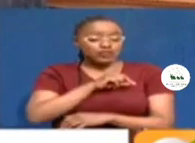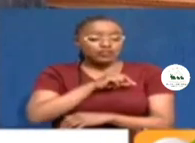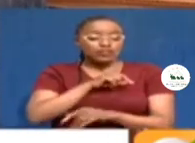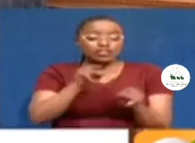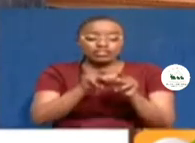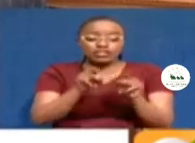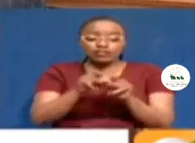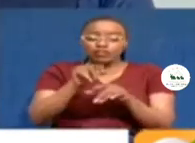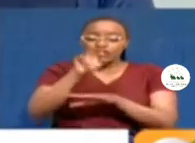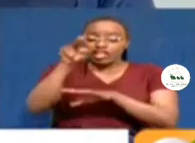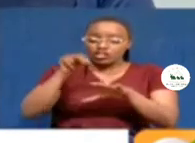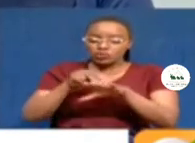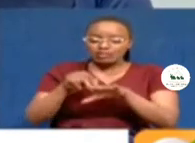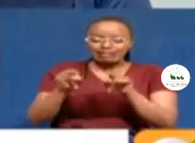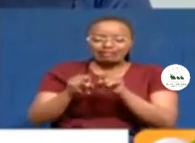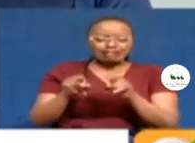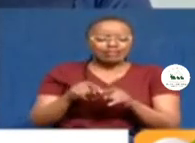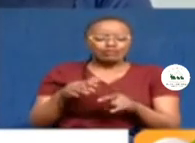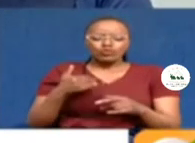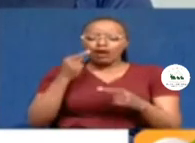musing over your nation as I do.